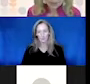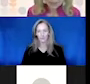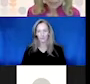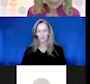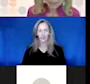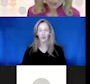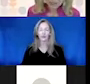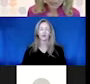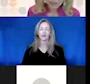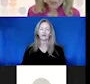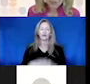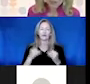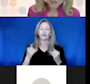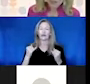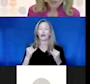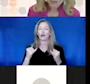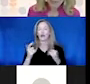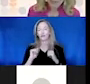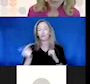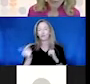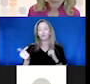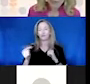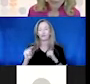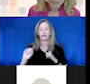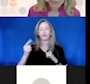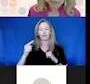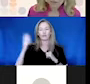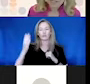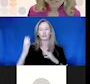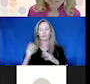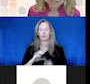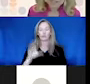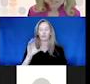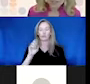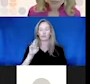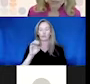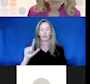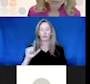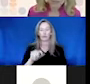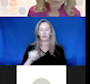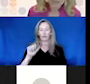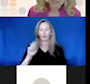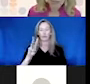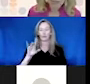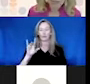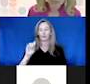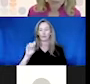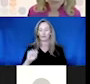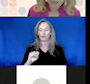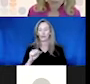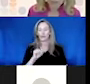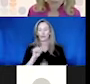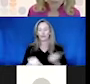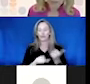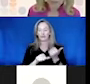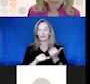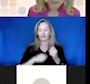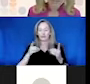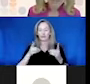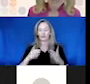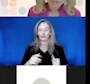Now I would like to turn it over to our first speaker, Carol Lewis, who is the Assistant Director of the Alpine County Health